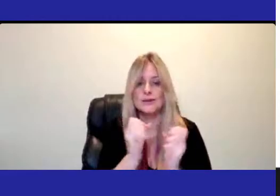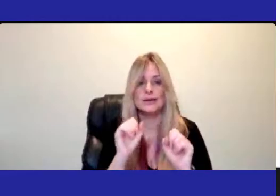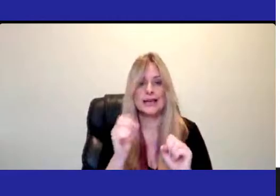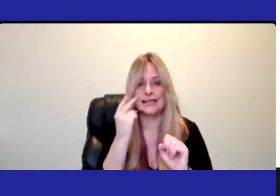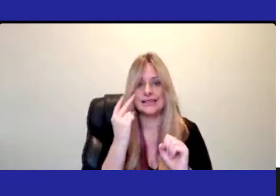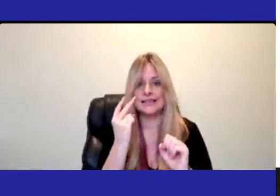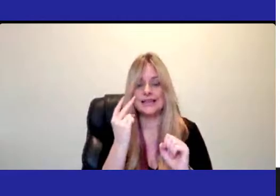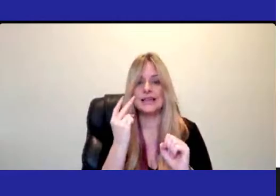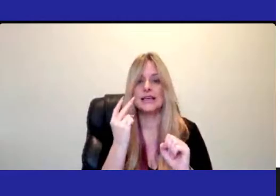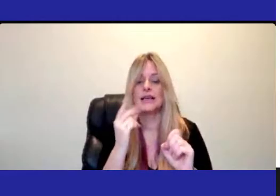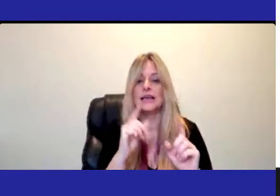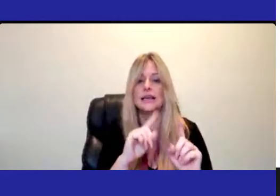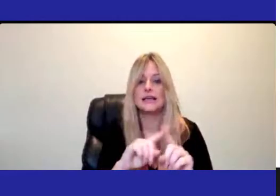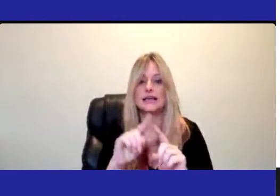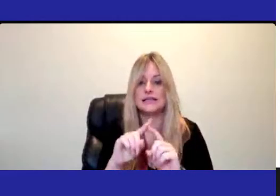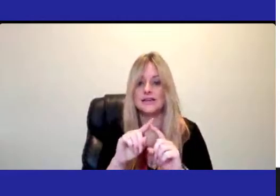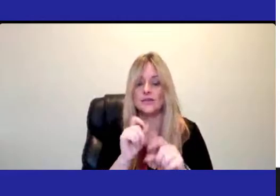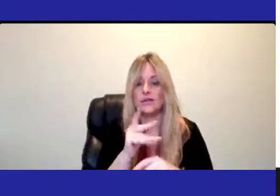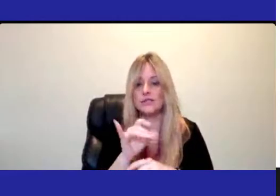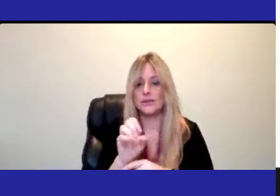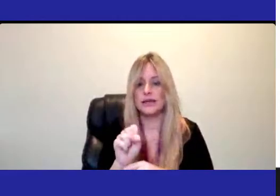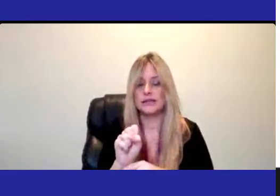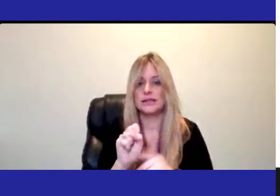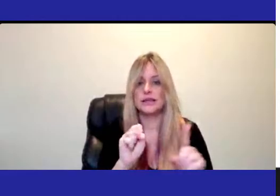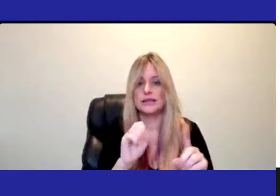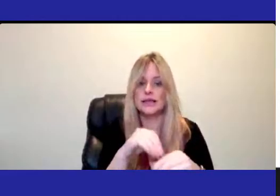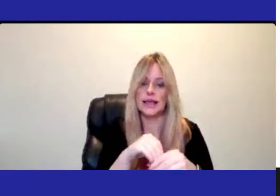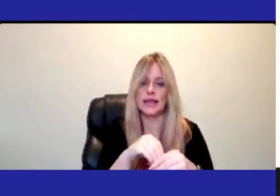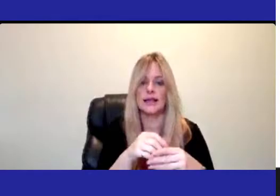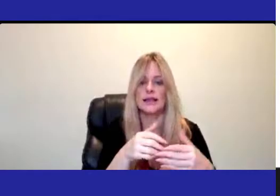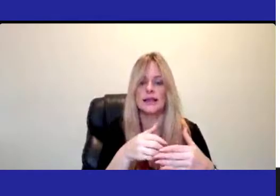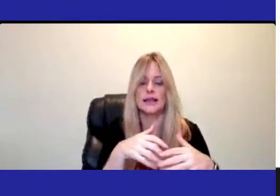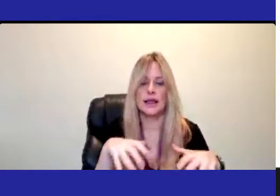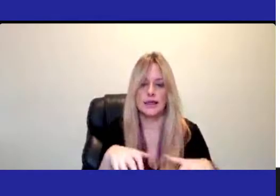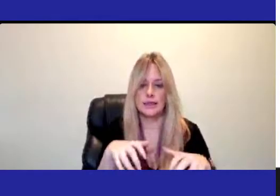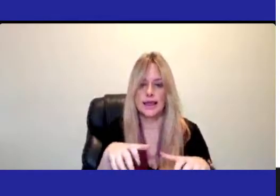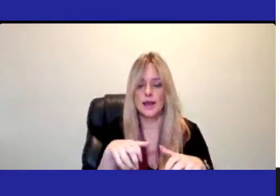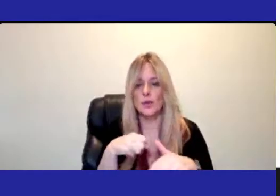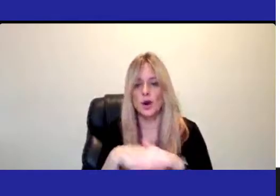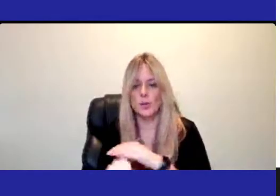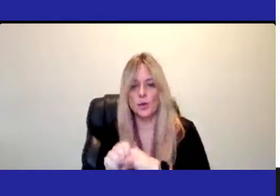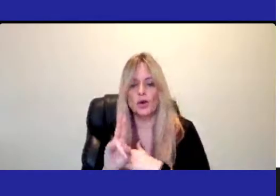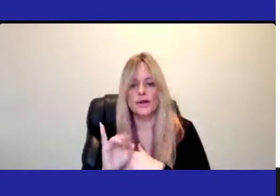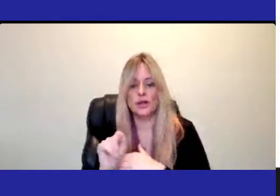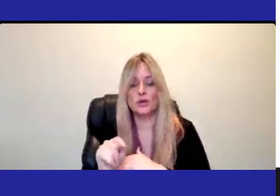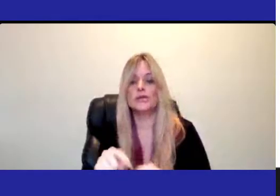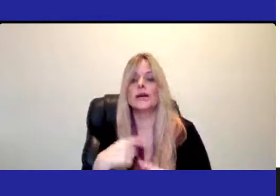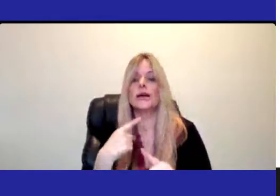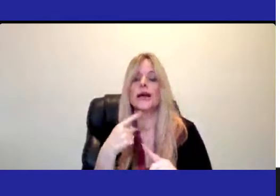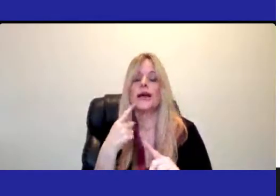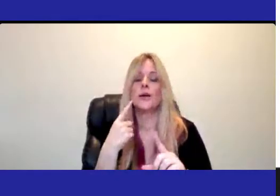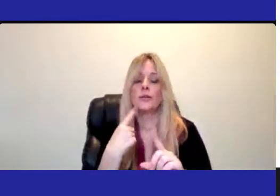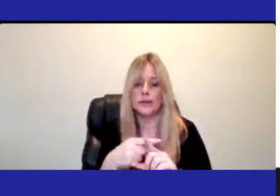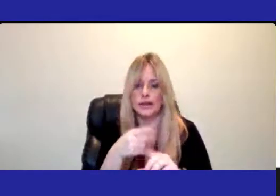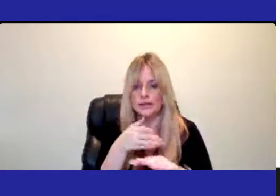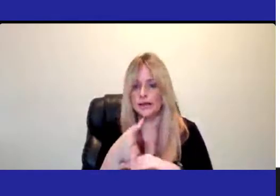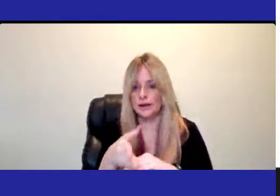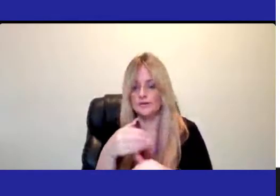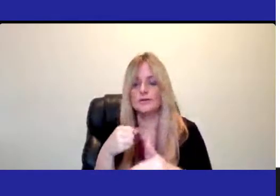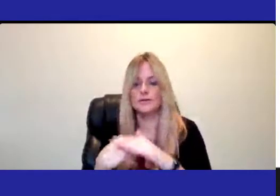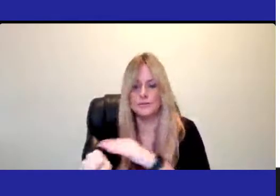in the labor and birthing units, as well as postpartum,